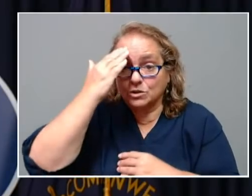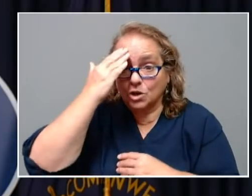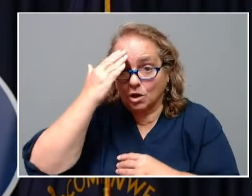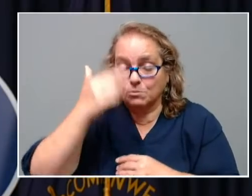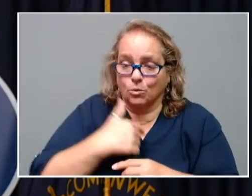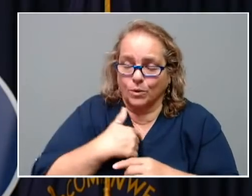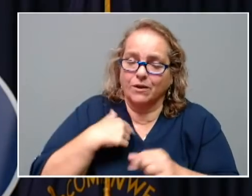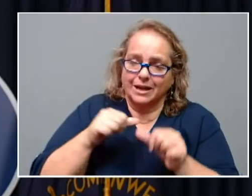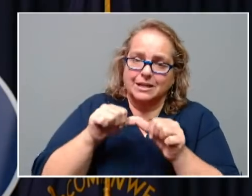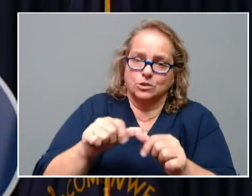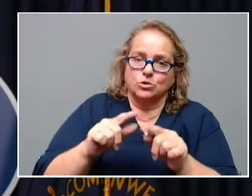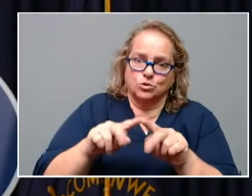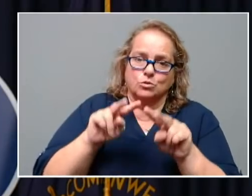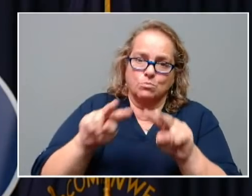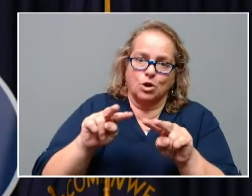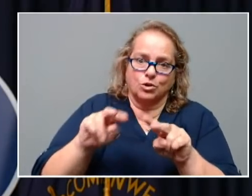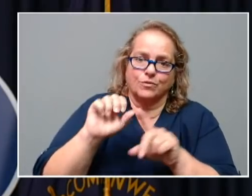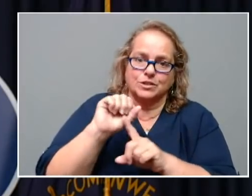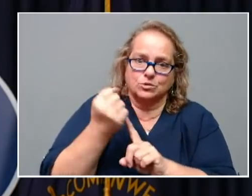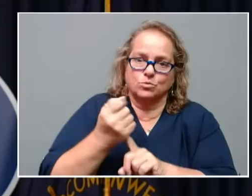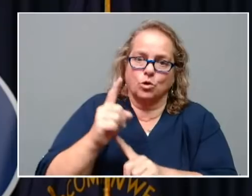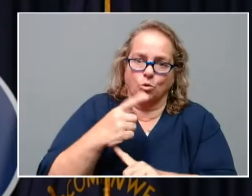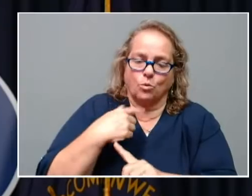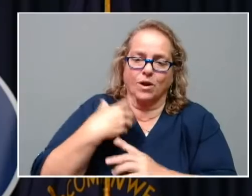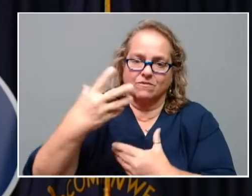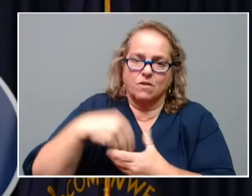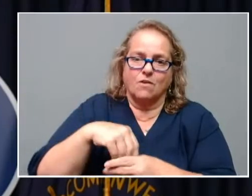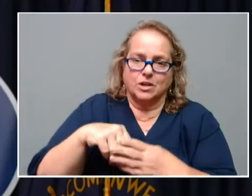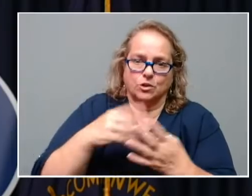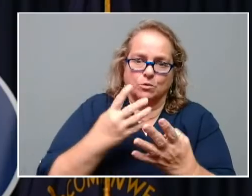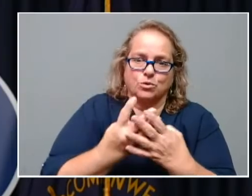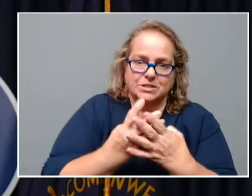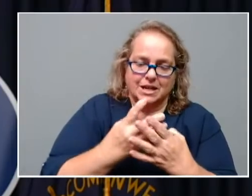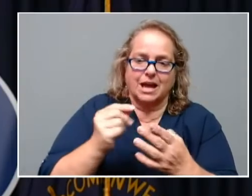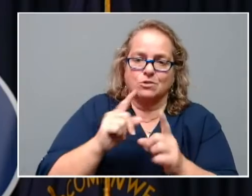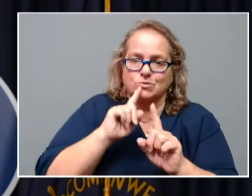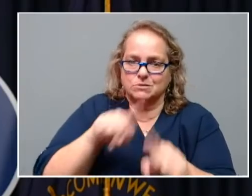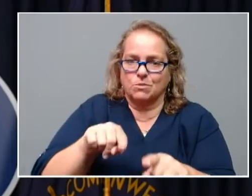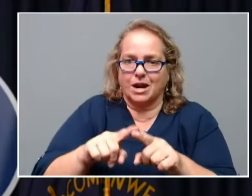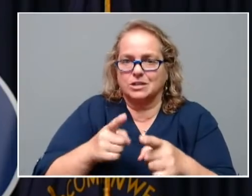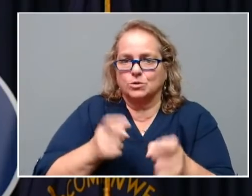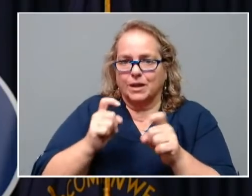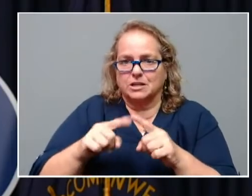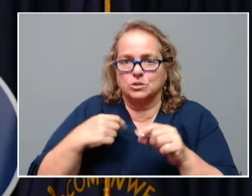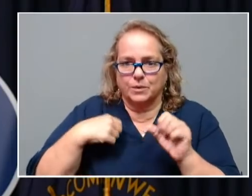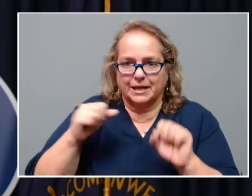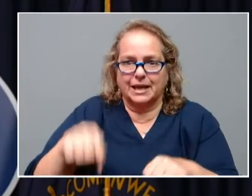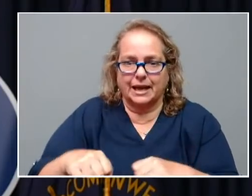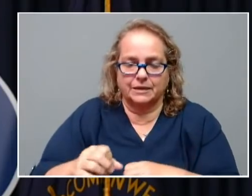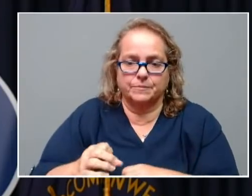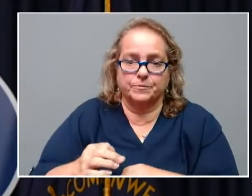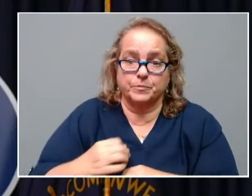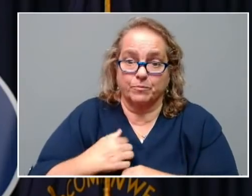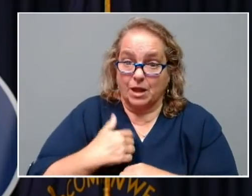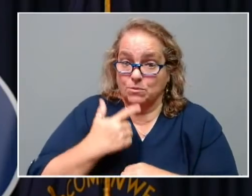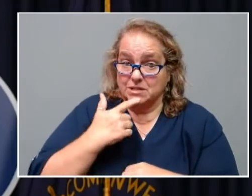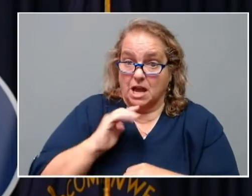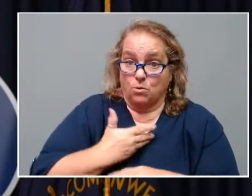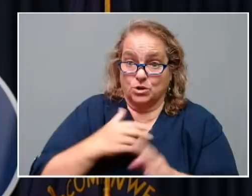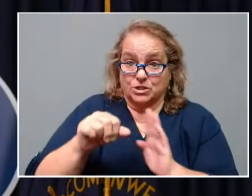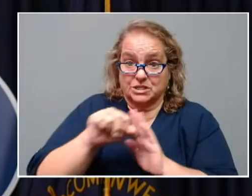the situations where we're involved in the prisons and then respond as quickly as we can. I will say our state prisoners